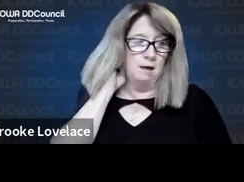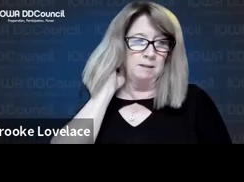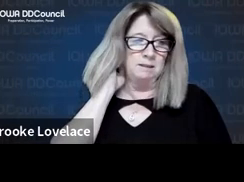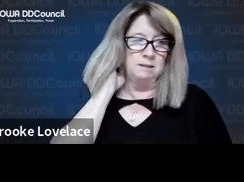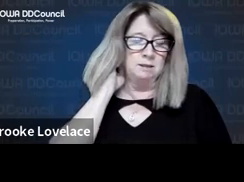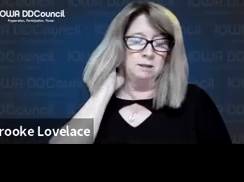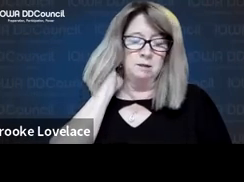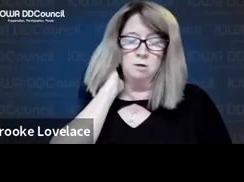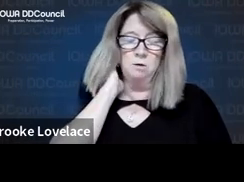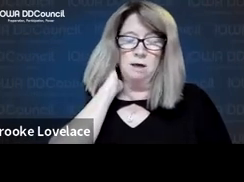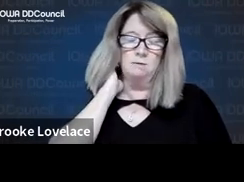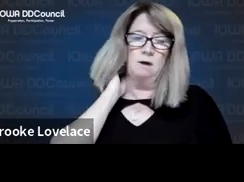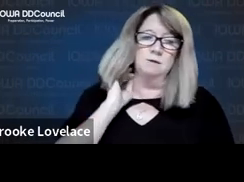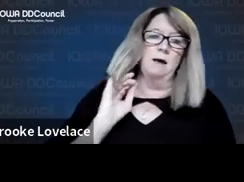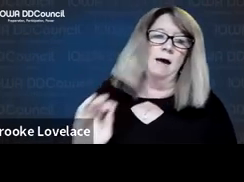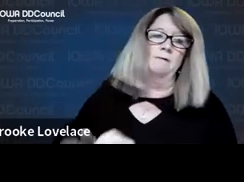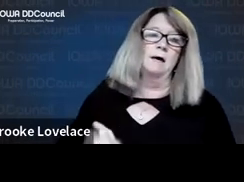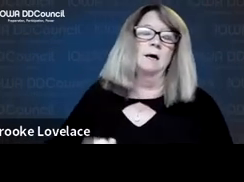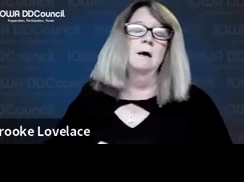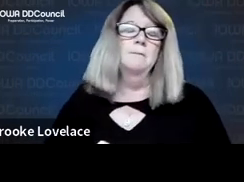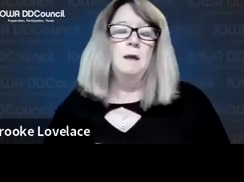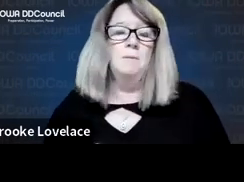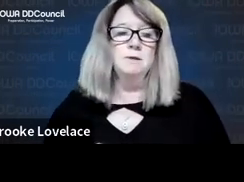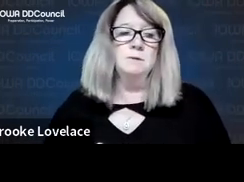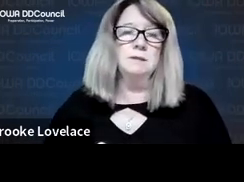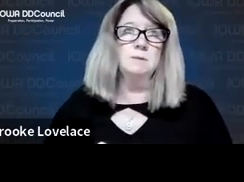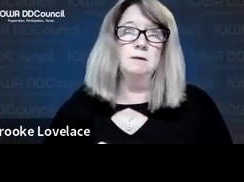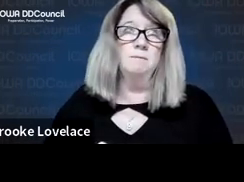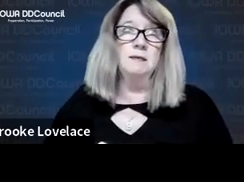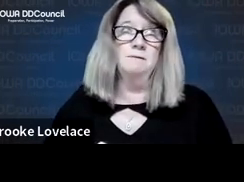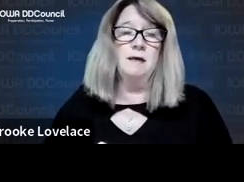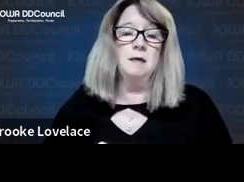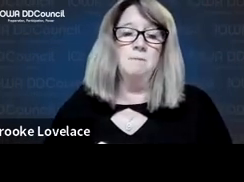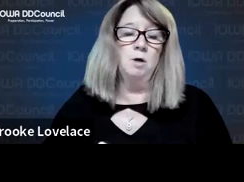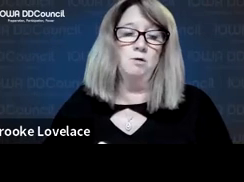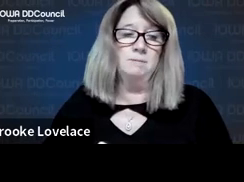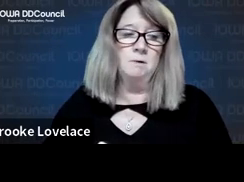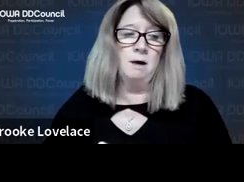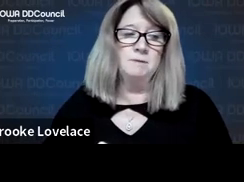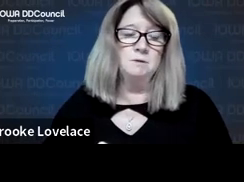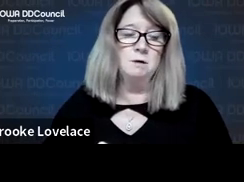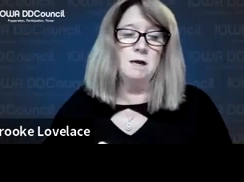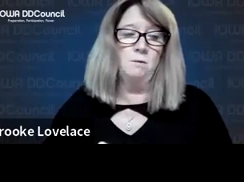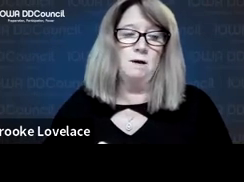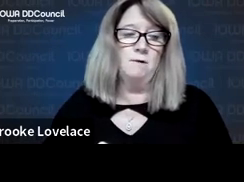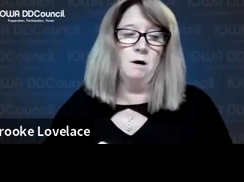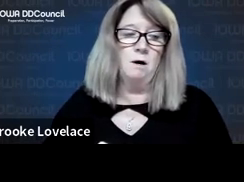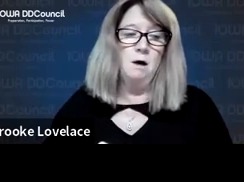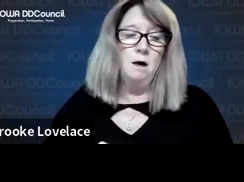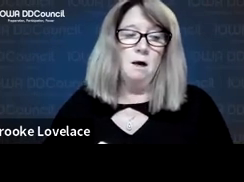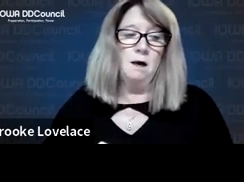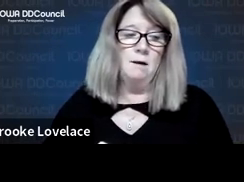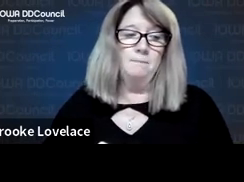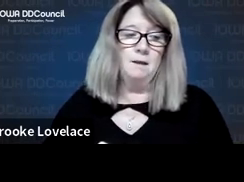and LGBTQ. And then we also have a person with a disability from Pennsylvania, Bill Krebs, who's another one of